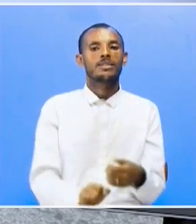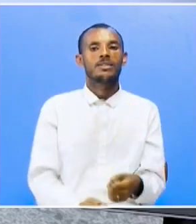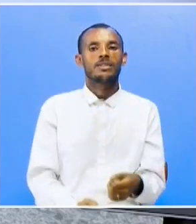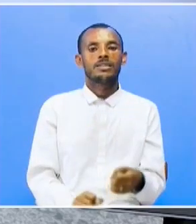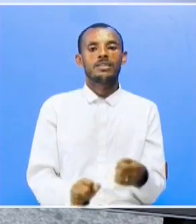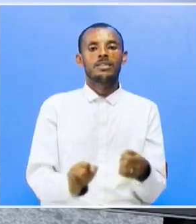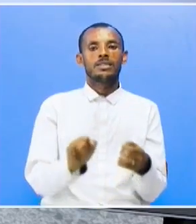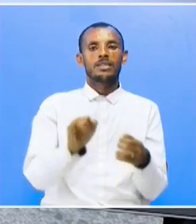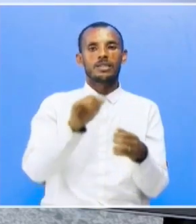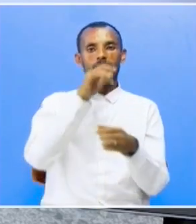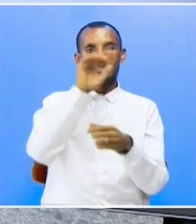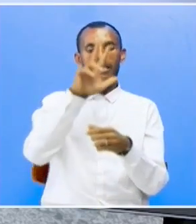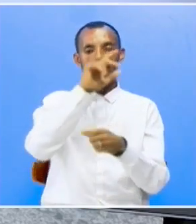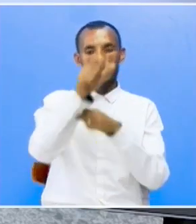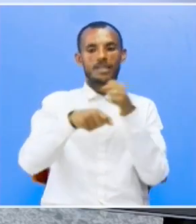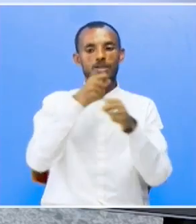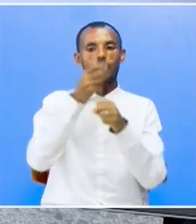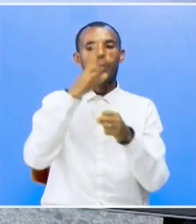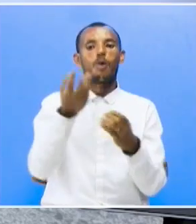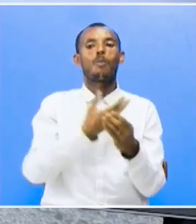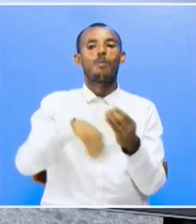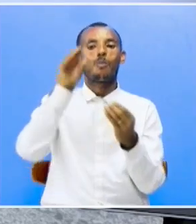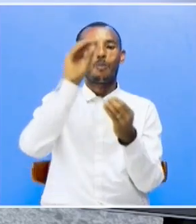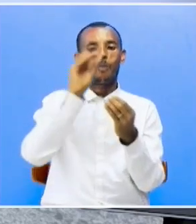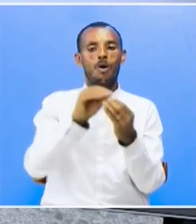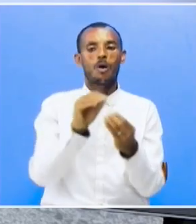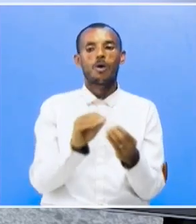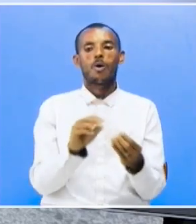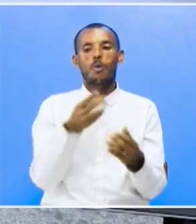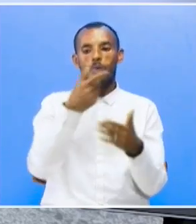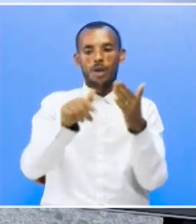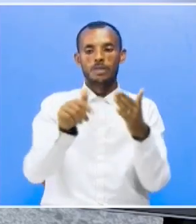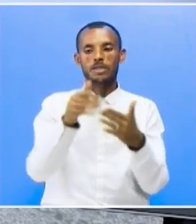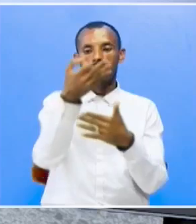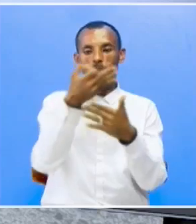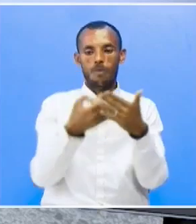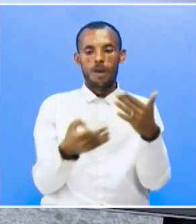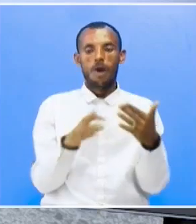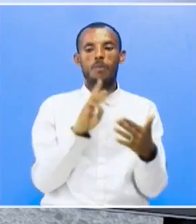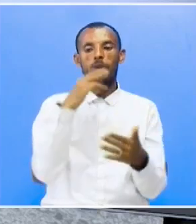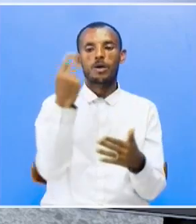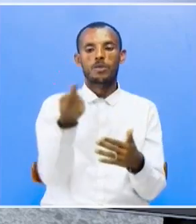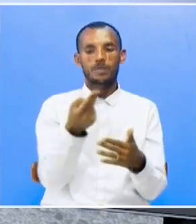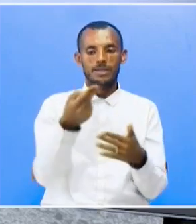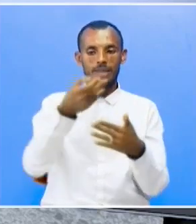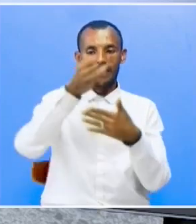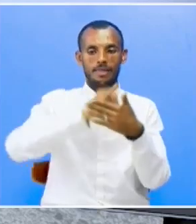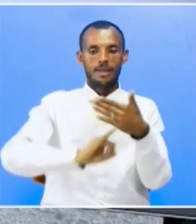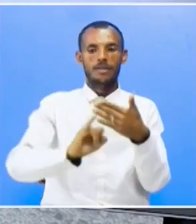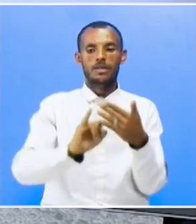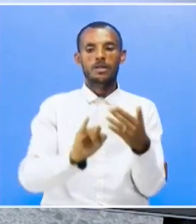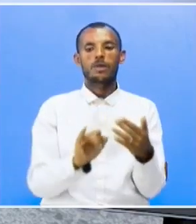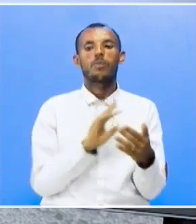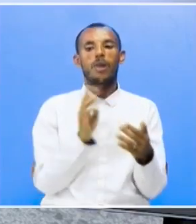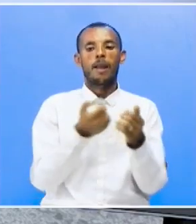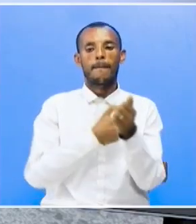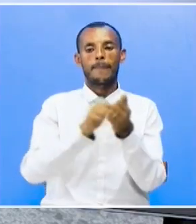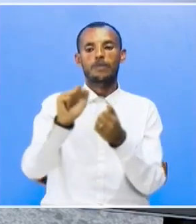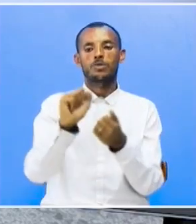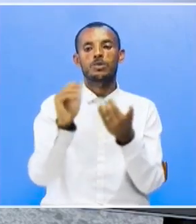or more? And what will be the formula to calculate the interest, simple interest? We'll proceed to that.